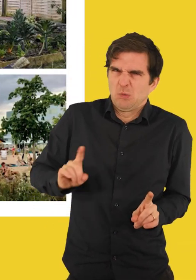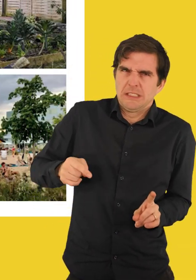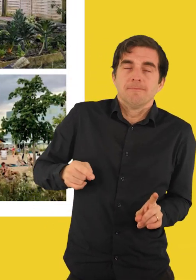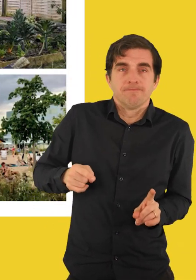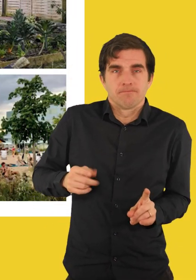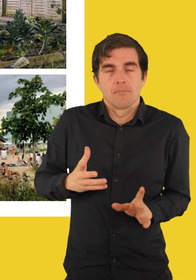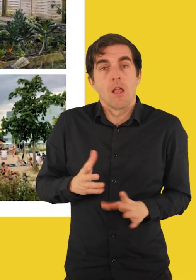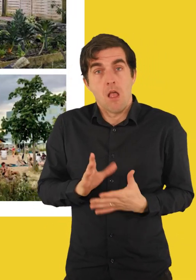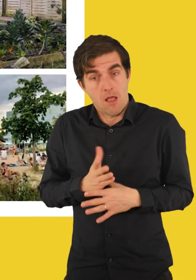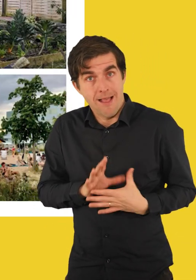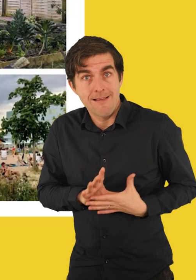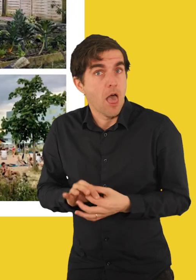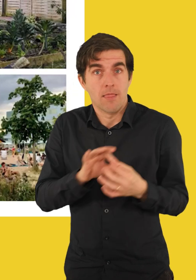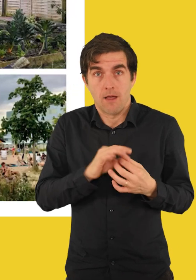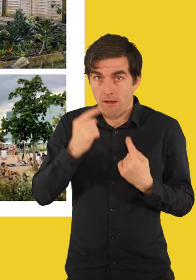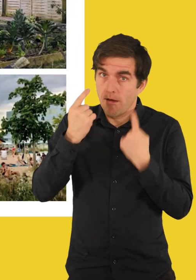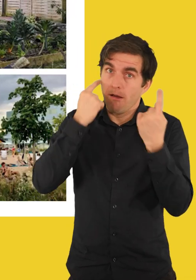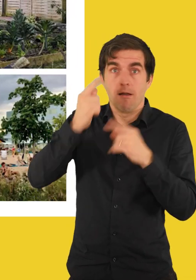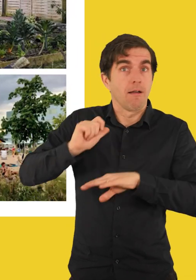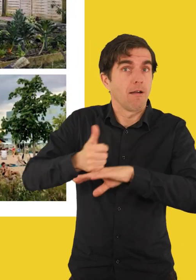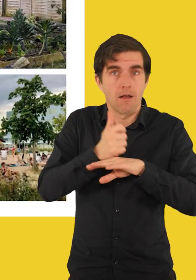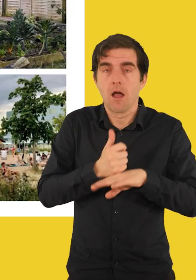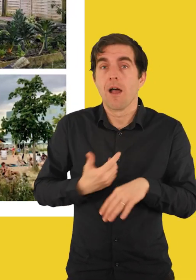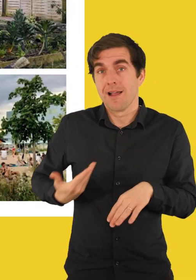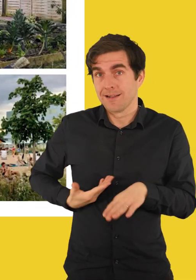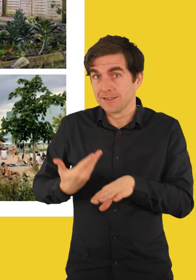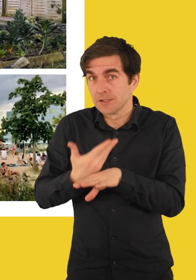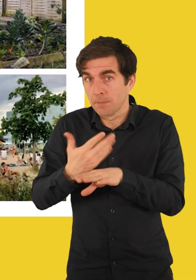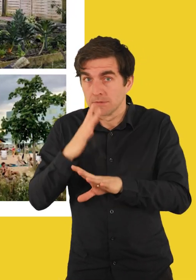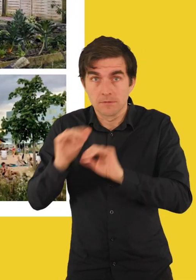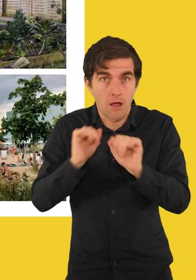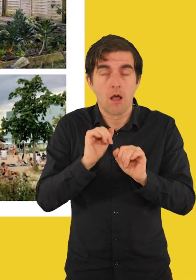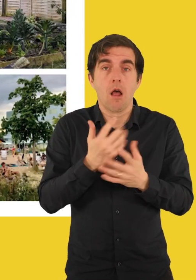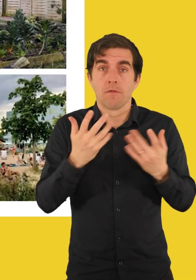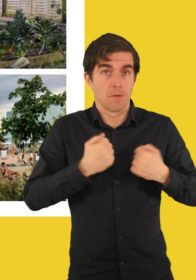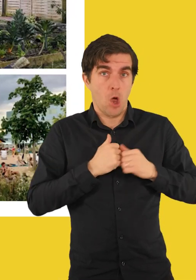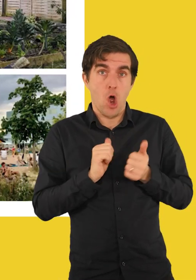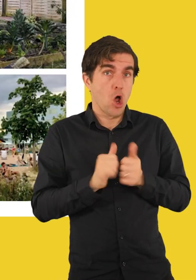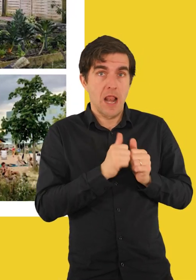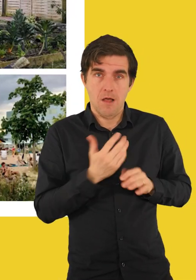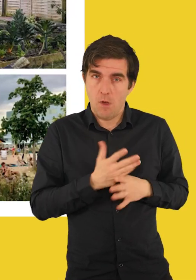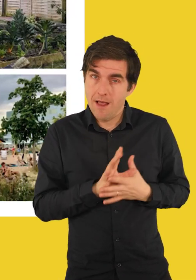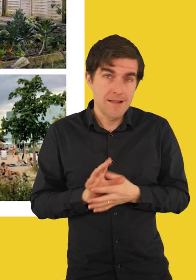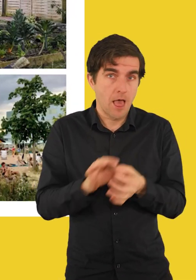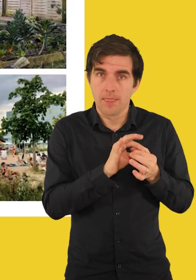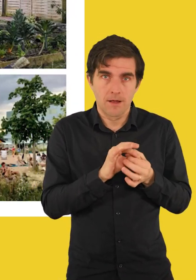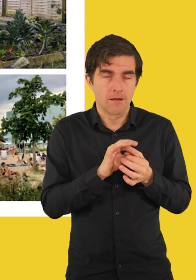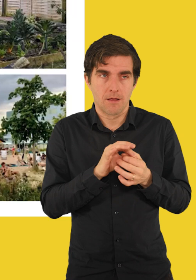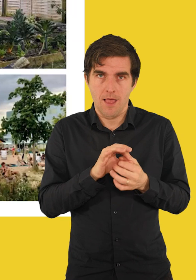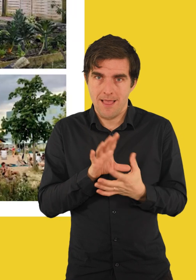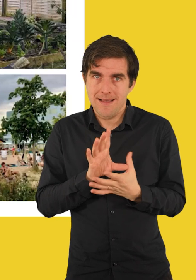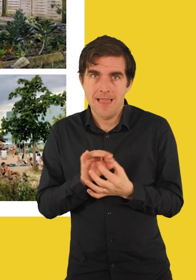practice, together with initiatives, entrepreneurs, and a lot of my colleagues, to work together,